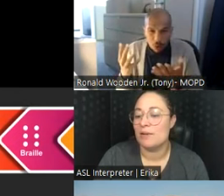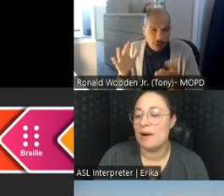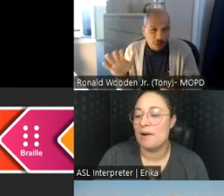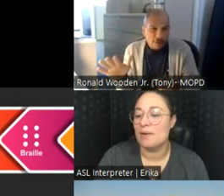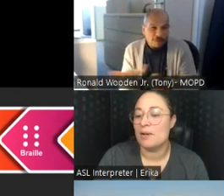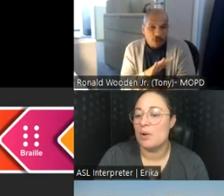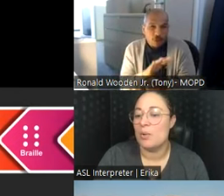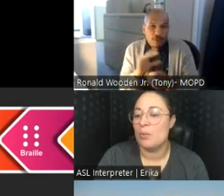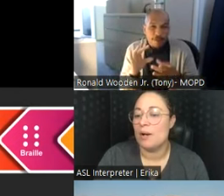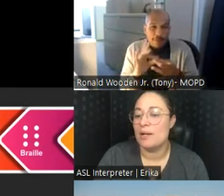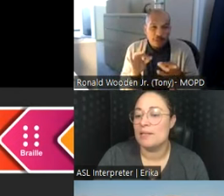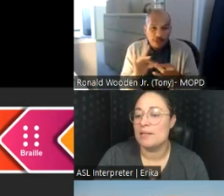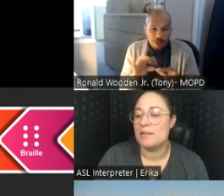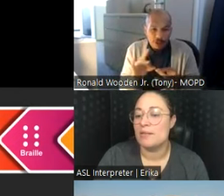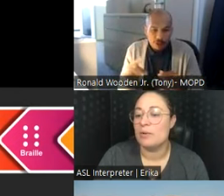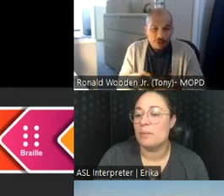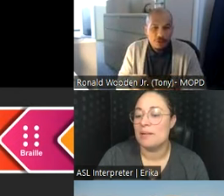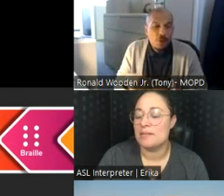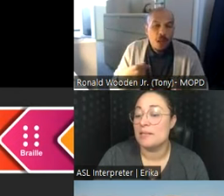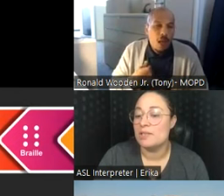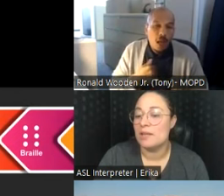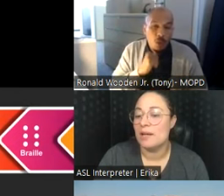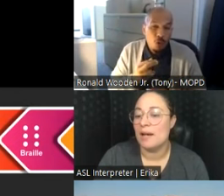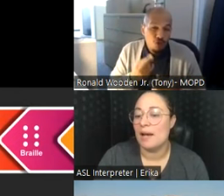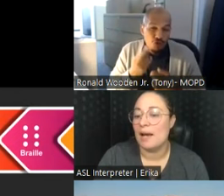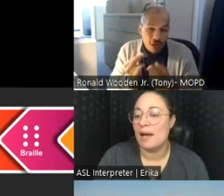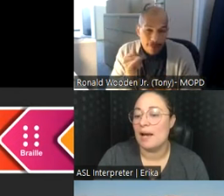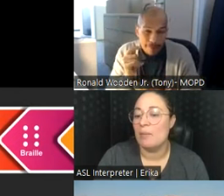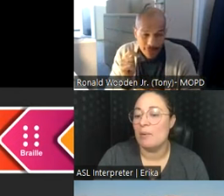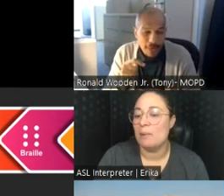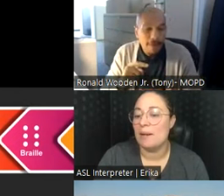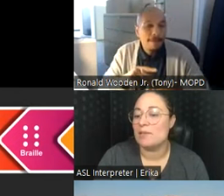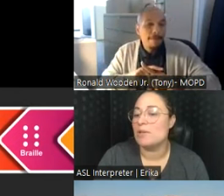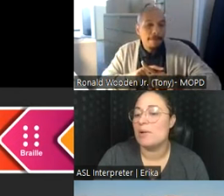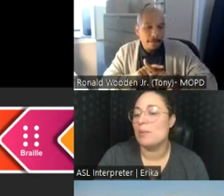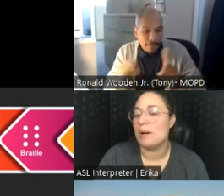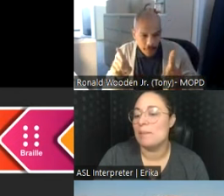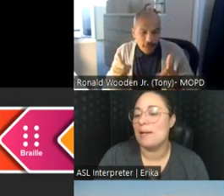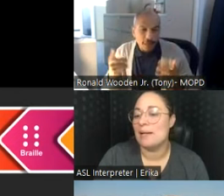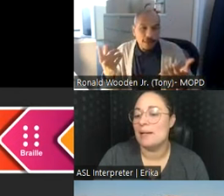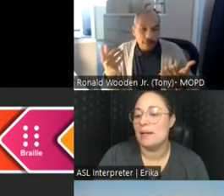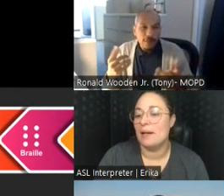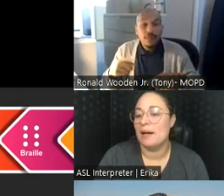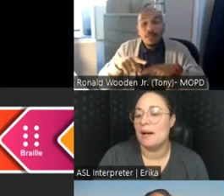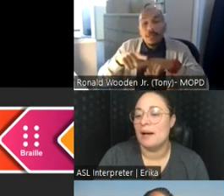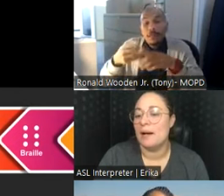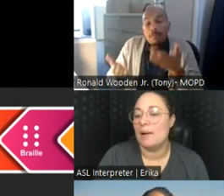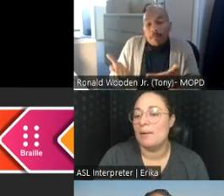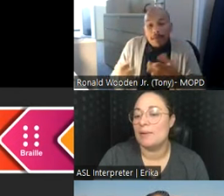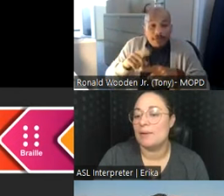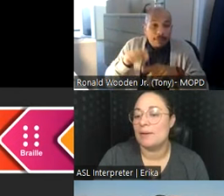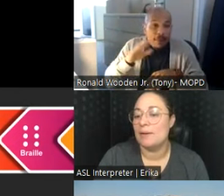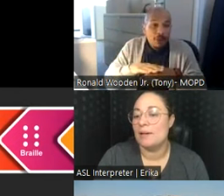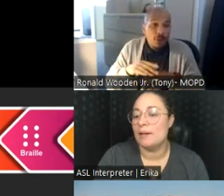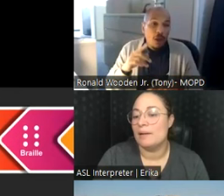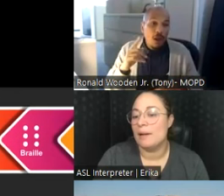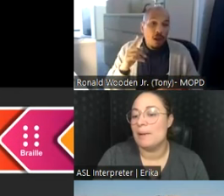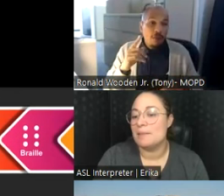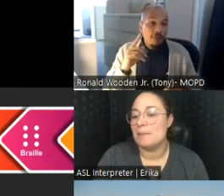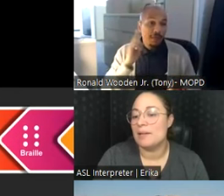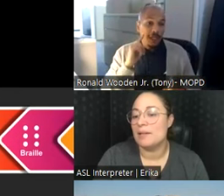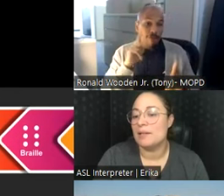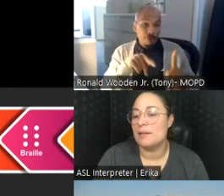figure out what is the full message. And I don't recommend it. However,